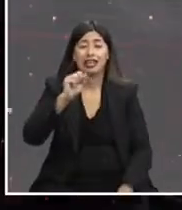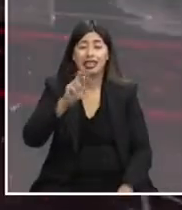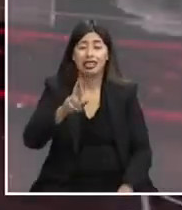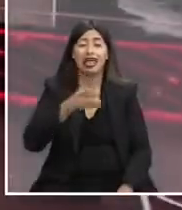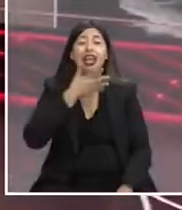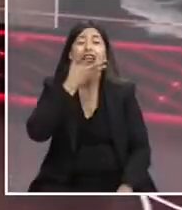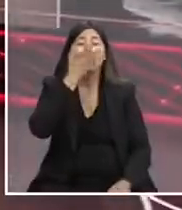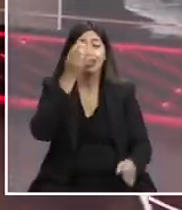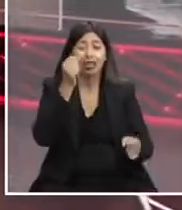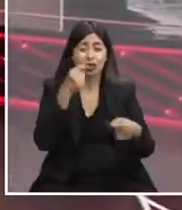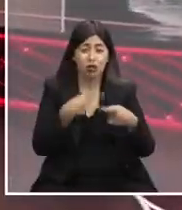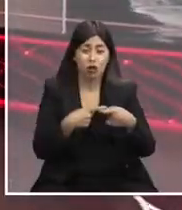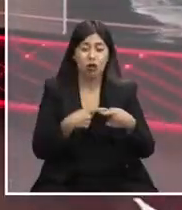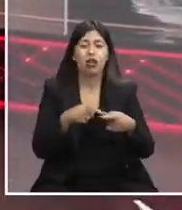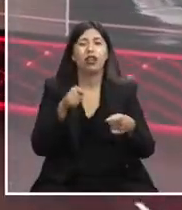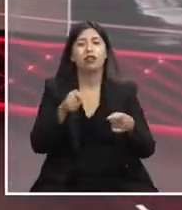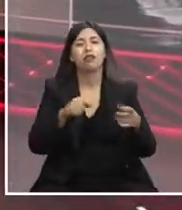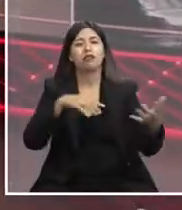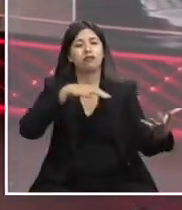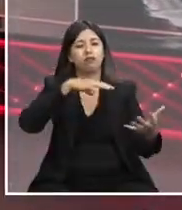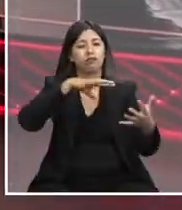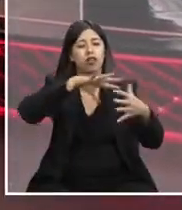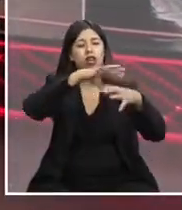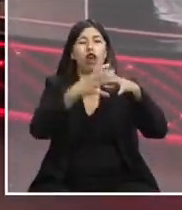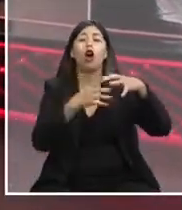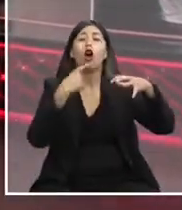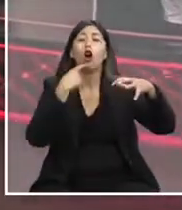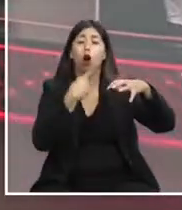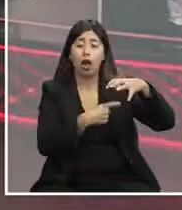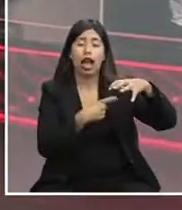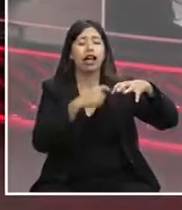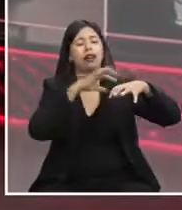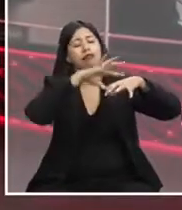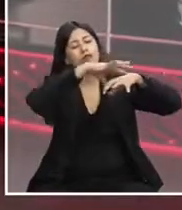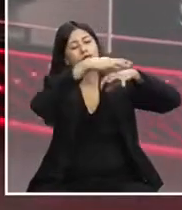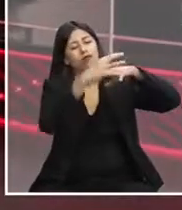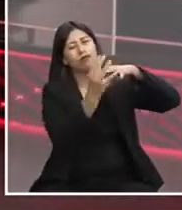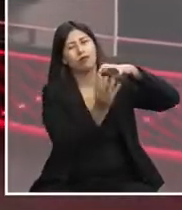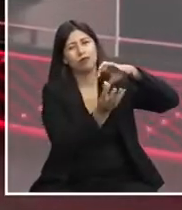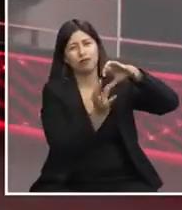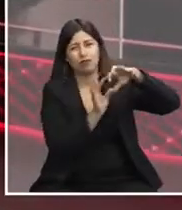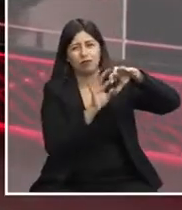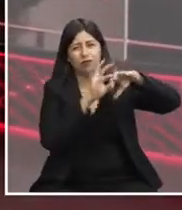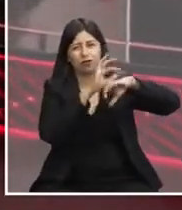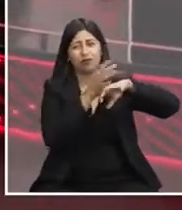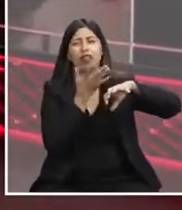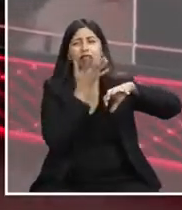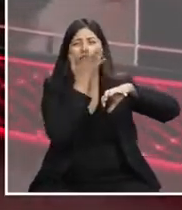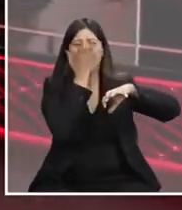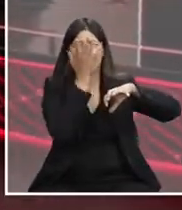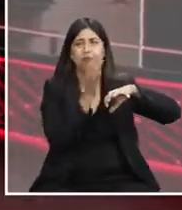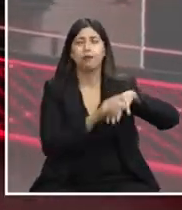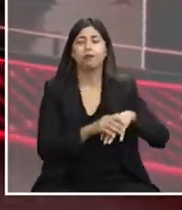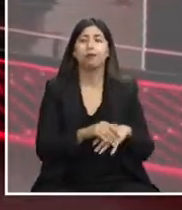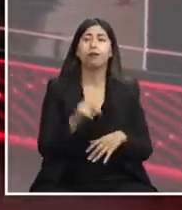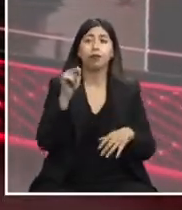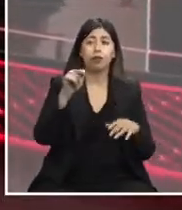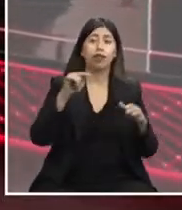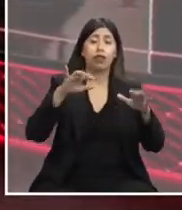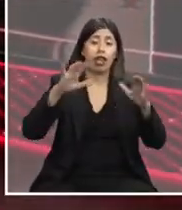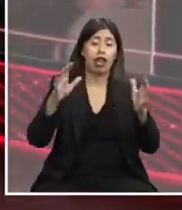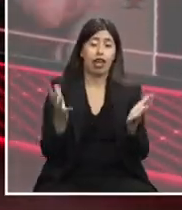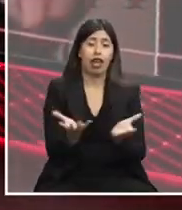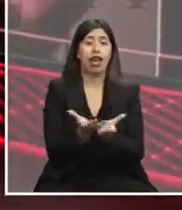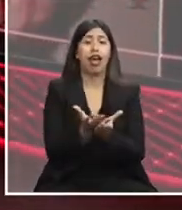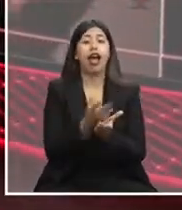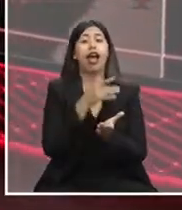In this is one example of one of the river catchments, and you can immediately see the exposure of these Jurassic sedimentary rocks by this rust red landscape.